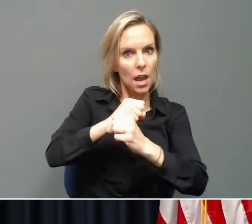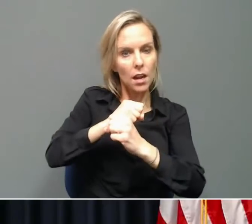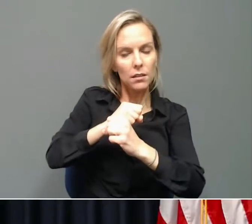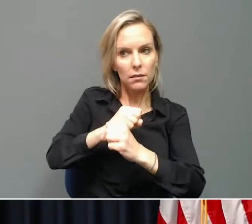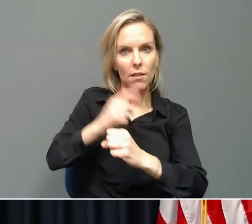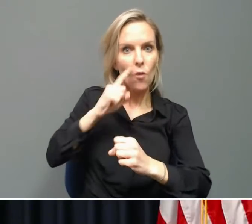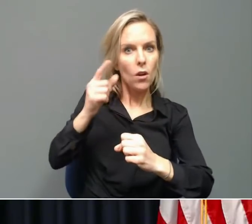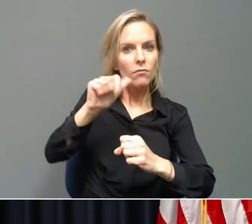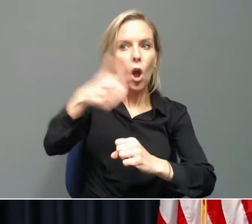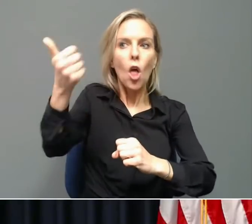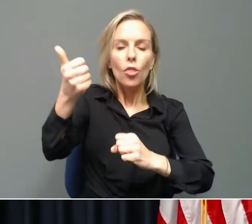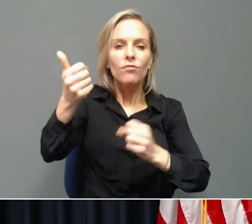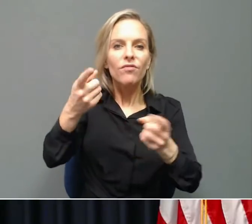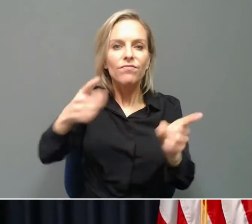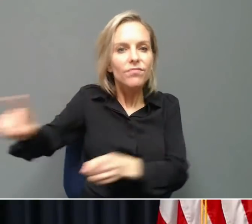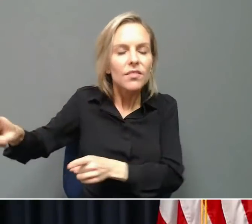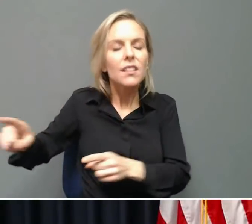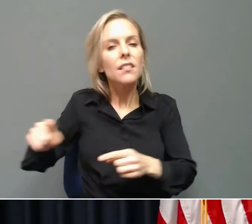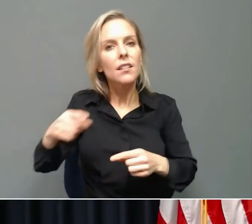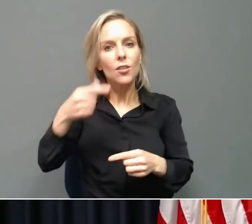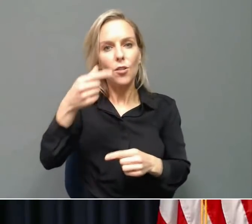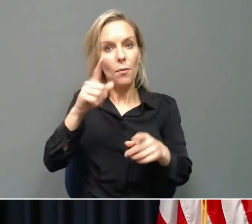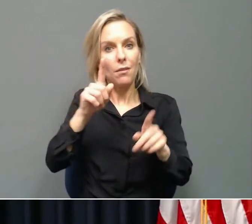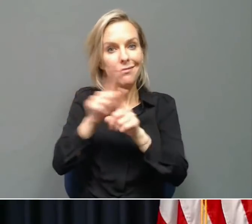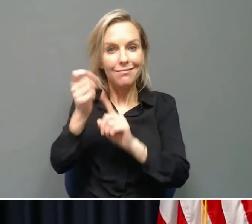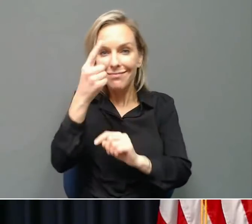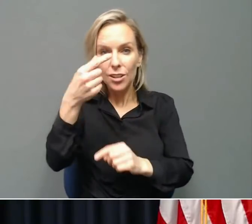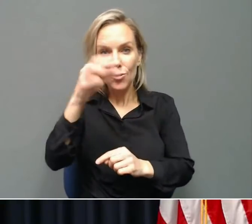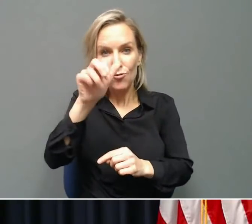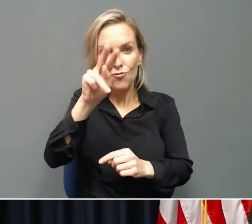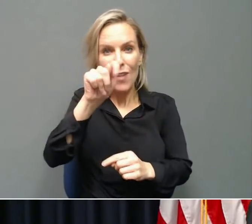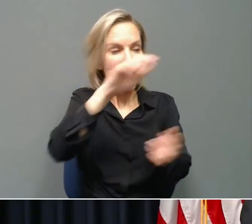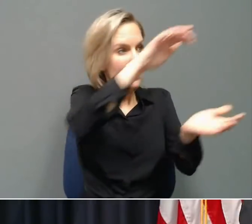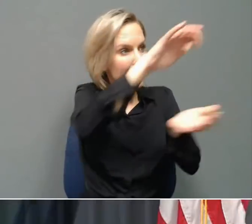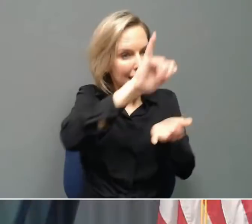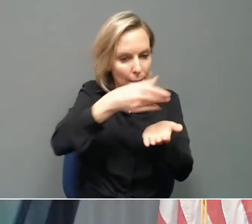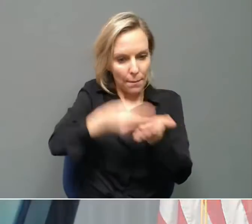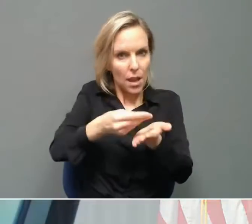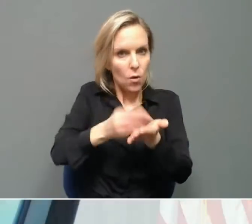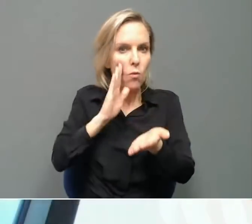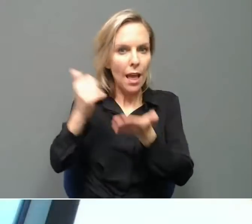certainly this grant that we received is going to help do that. Adam?